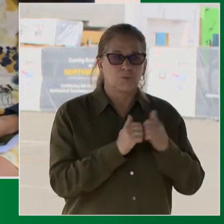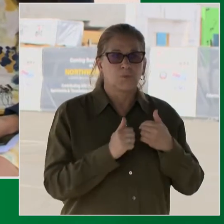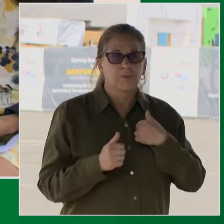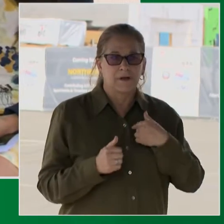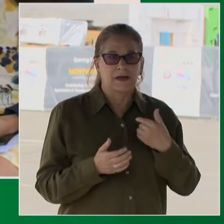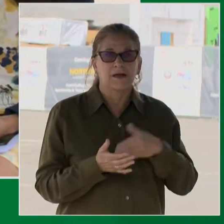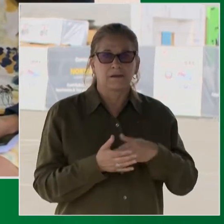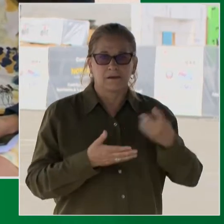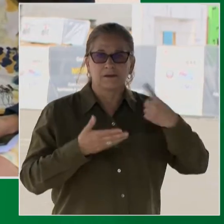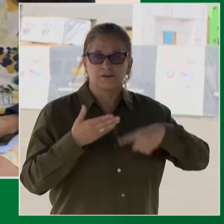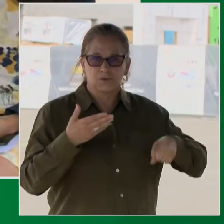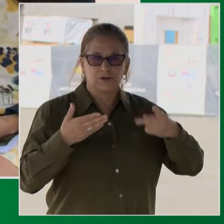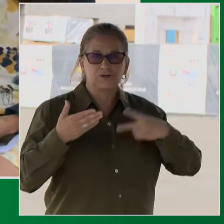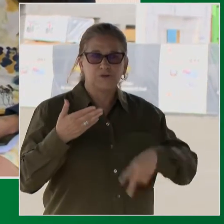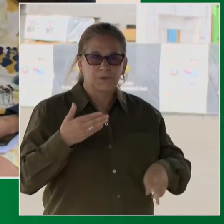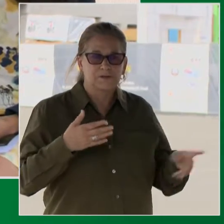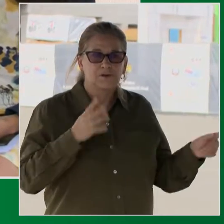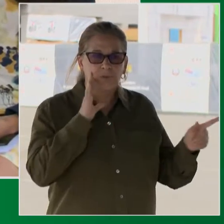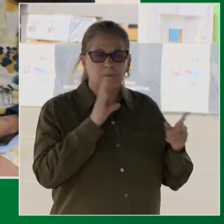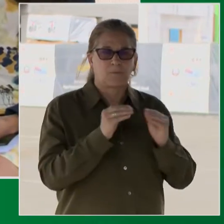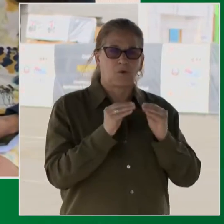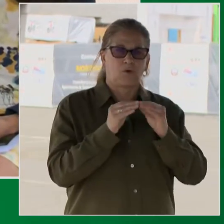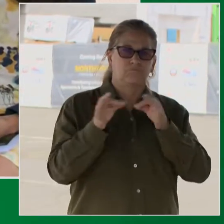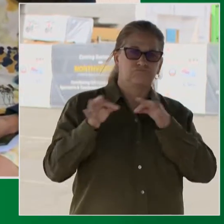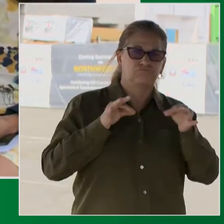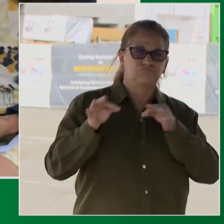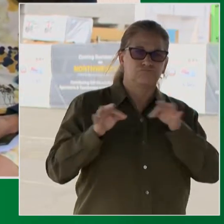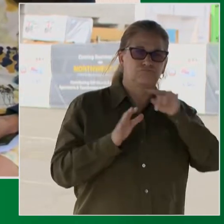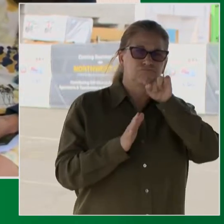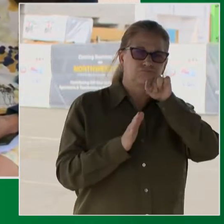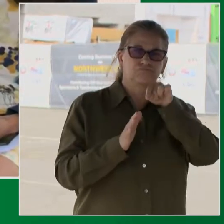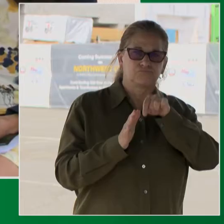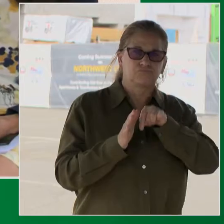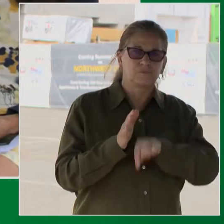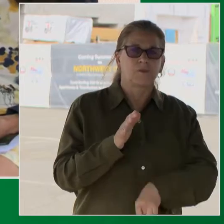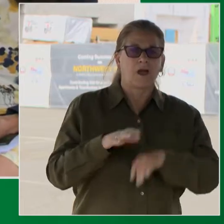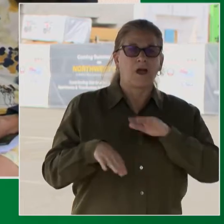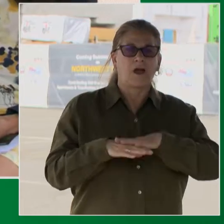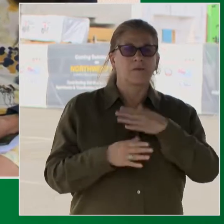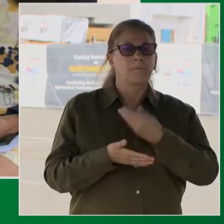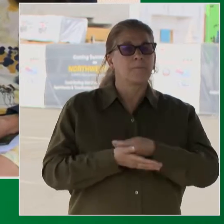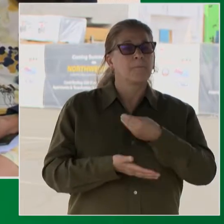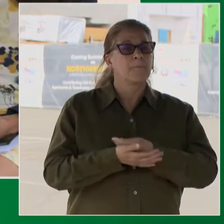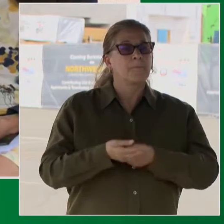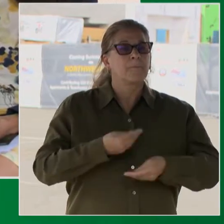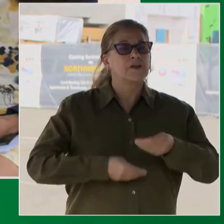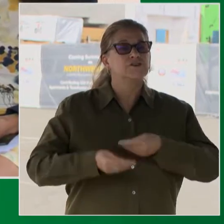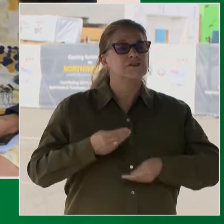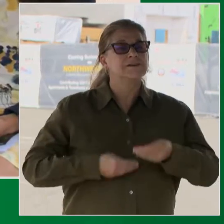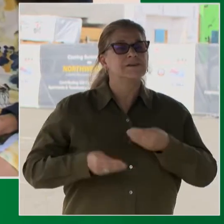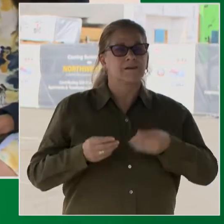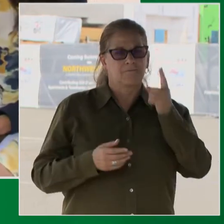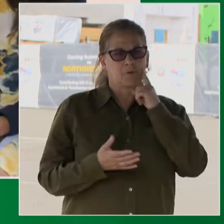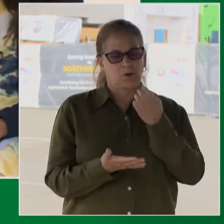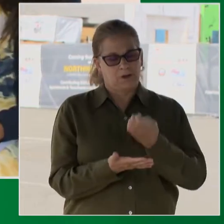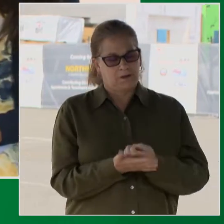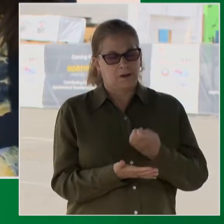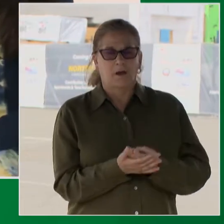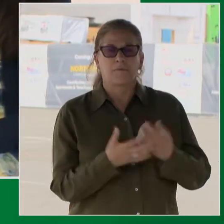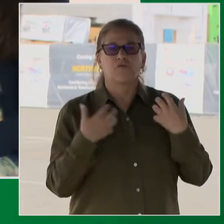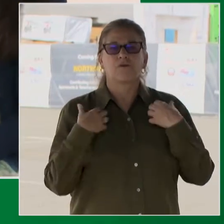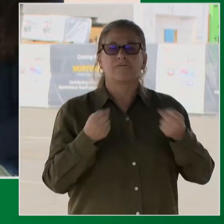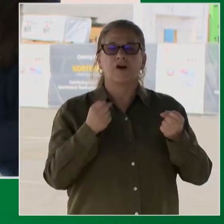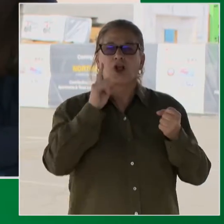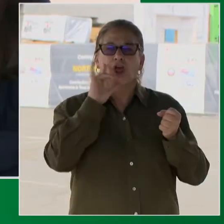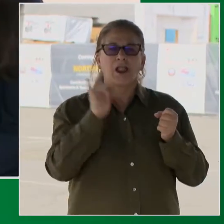also broader budget as well. So why don't you walk us through what's in the DMPED budget for economic recovery, and then we'll bring in some other guests as well. All